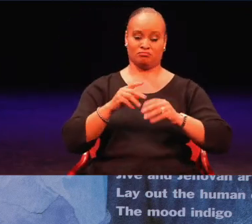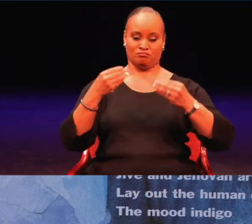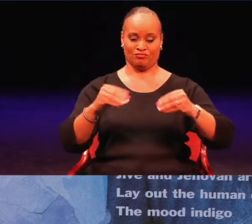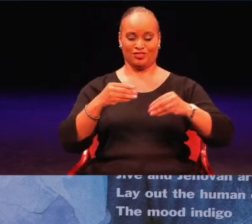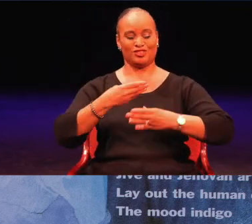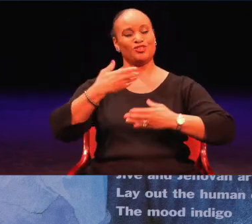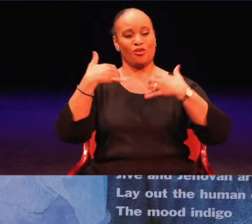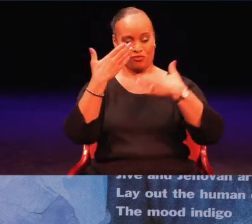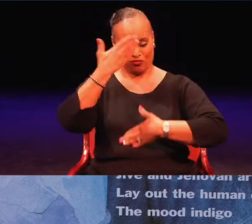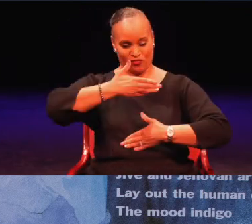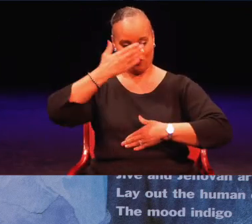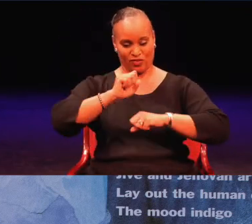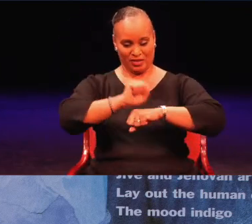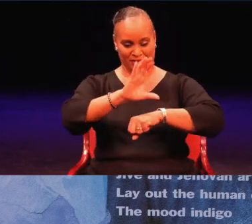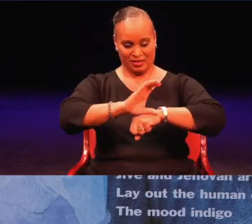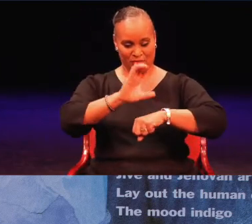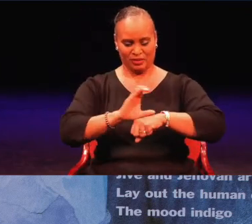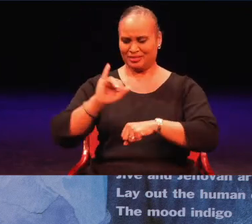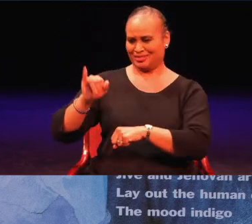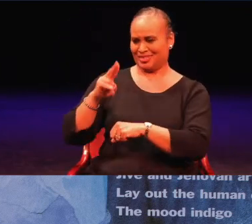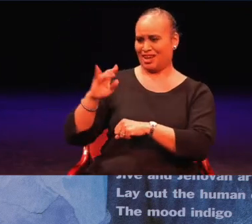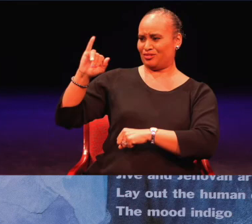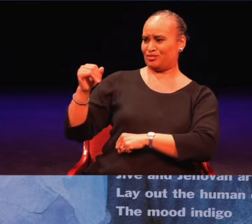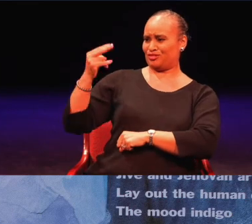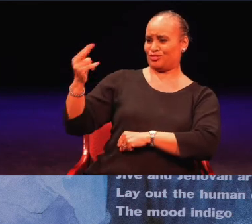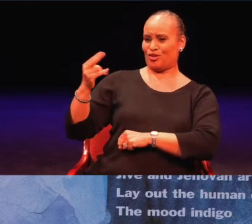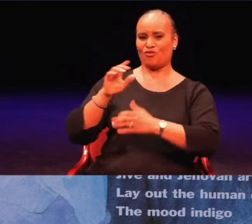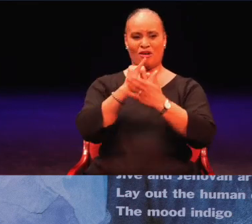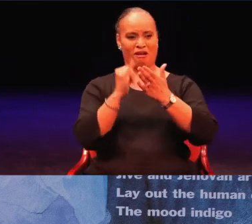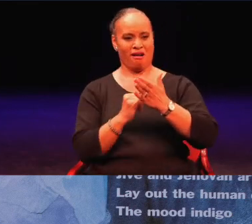lay out the human canvas, the mood indigo.